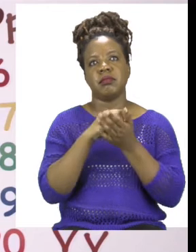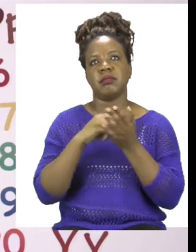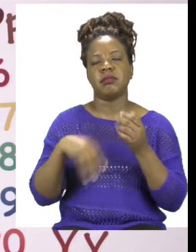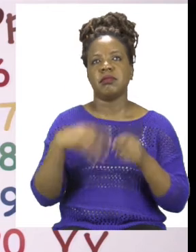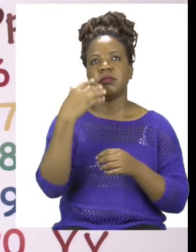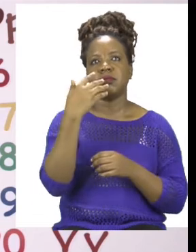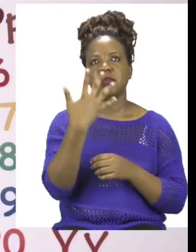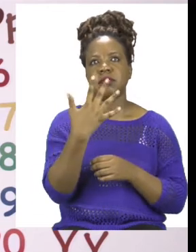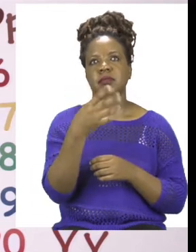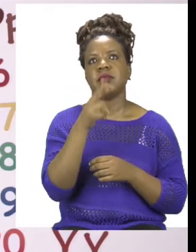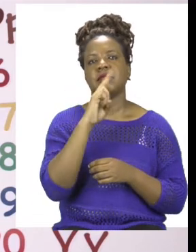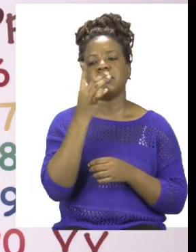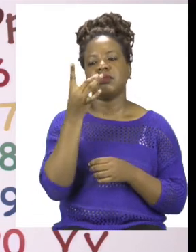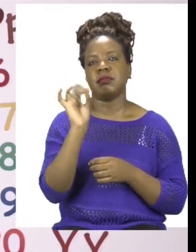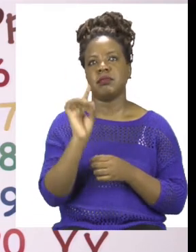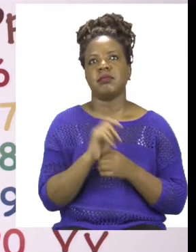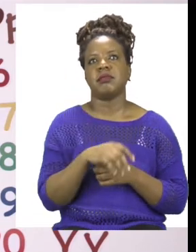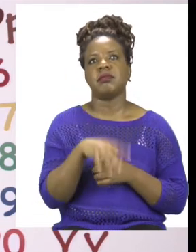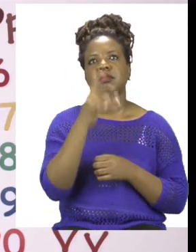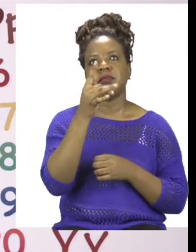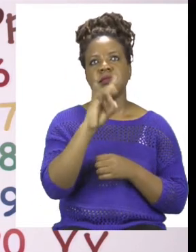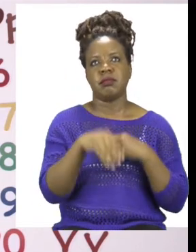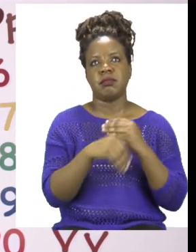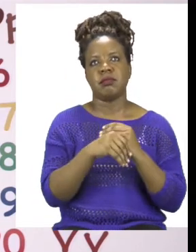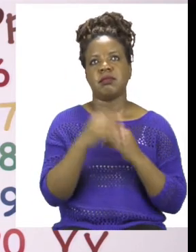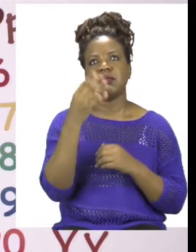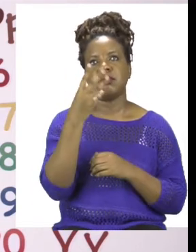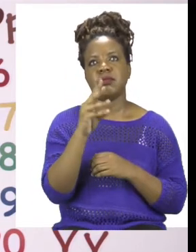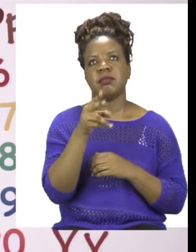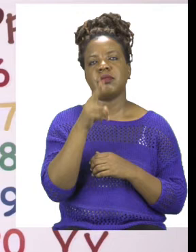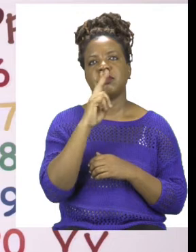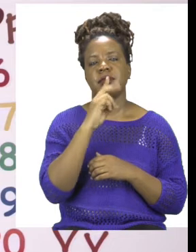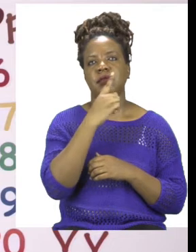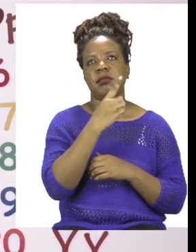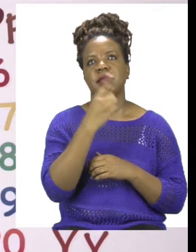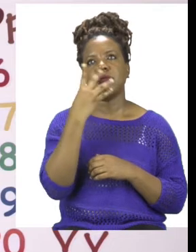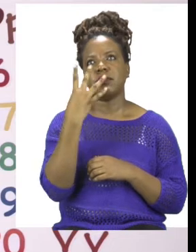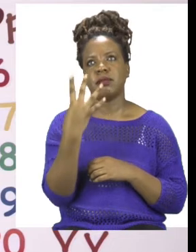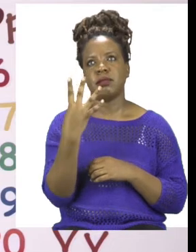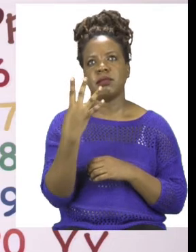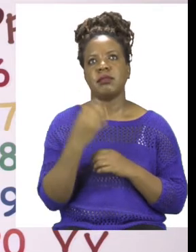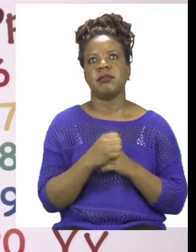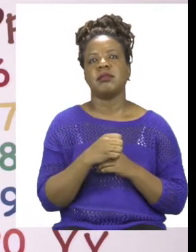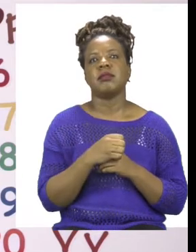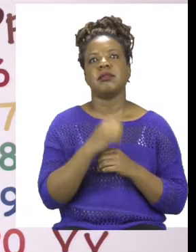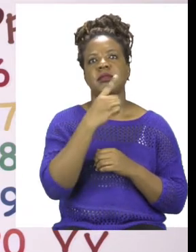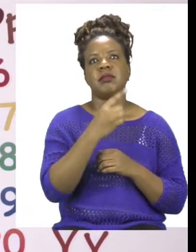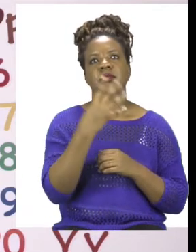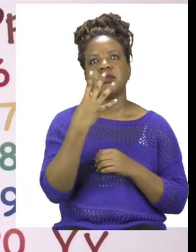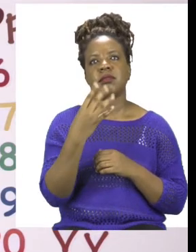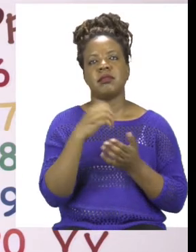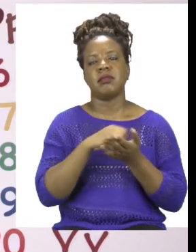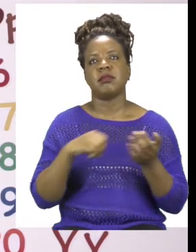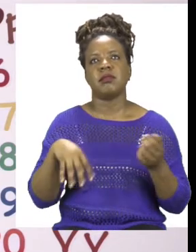us 8. 8 plus 6 will give us 14. 14